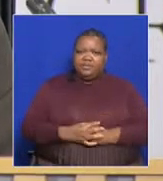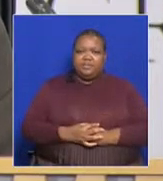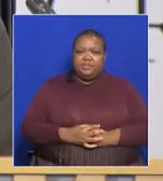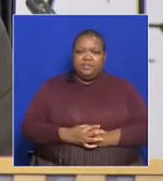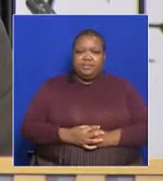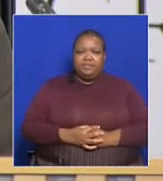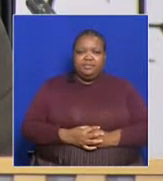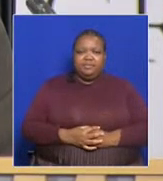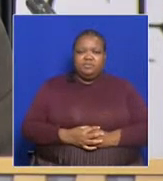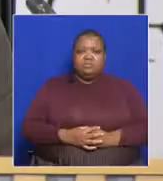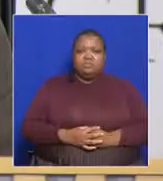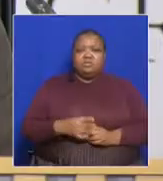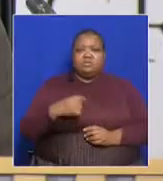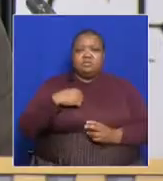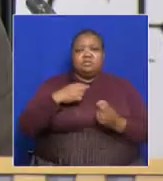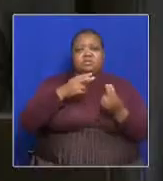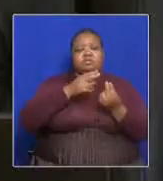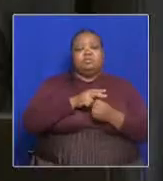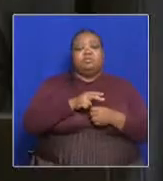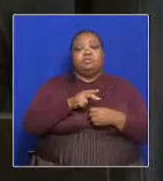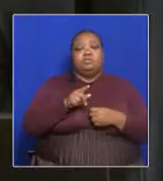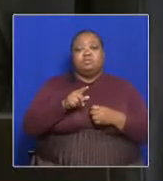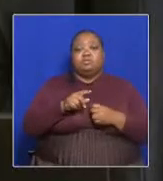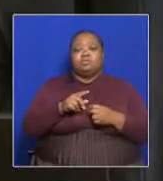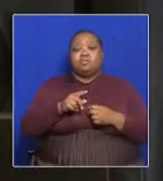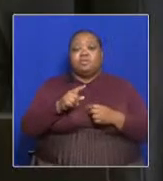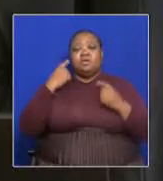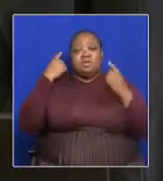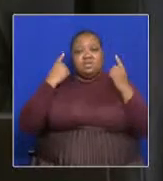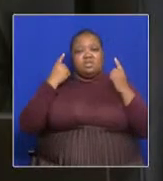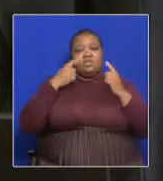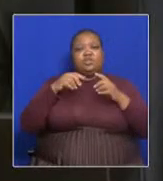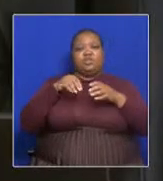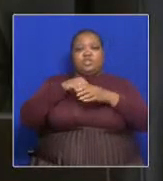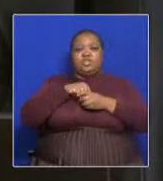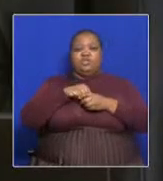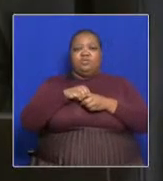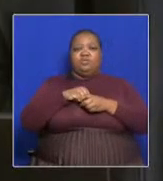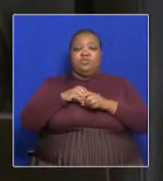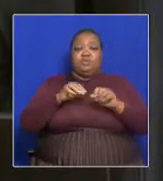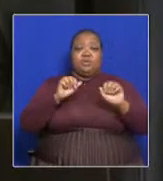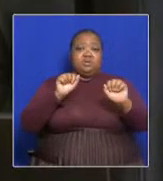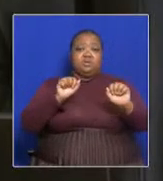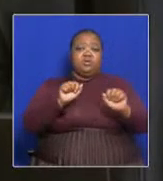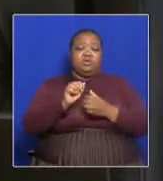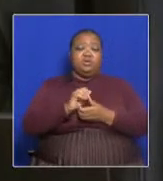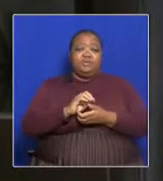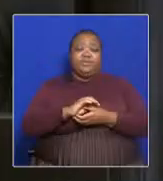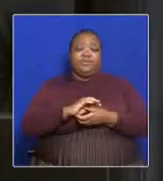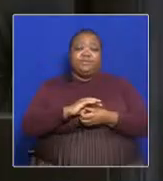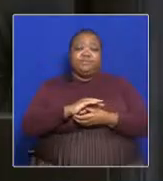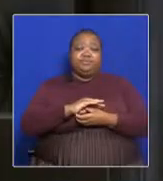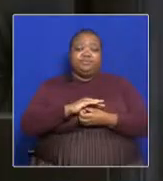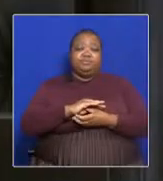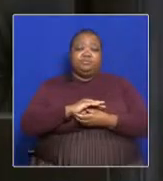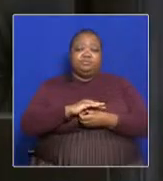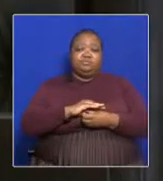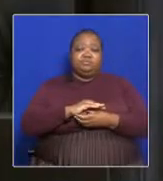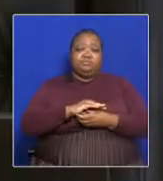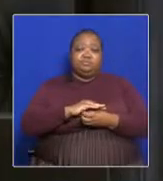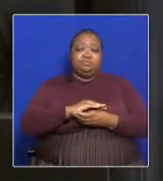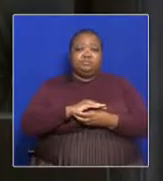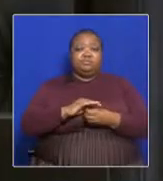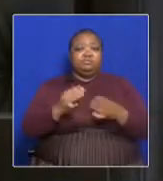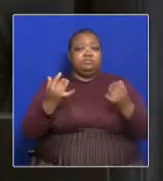unit commander, to be there. Well, I thought your only involvement with this was when now you were asking what's happening with